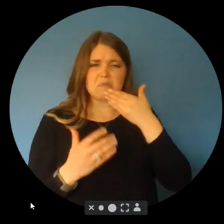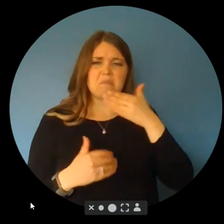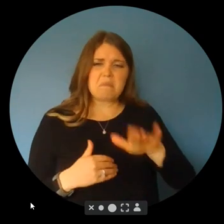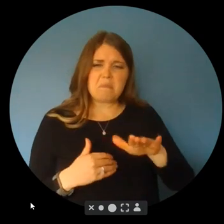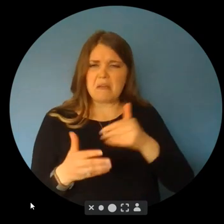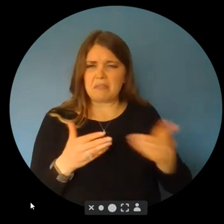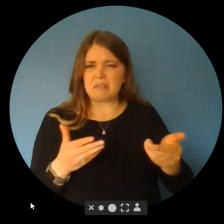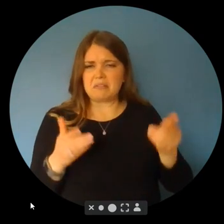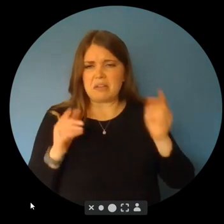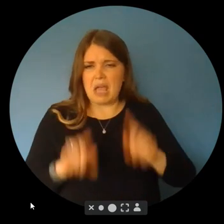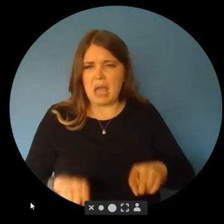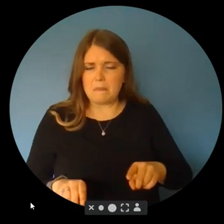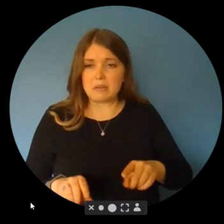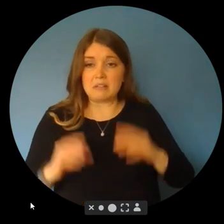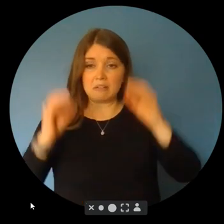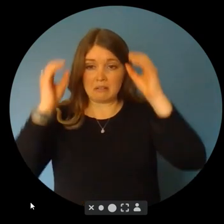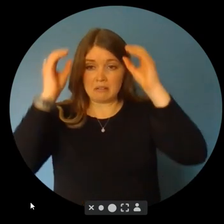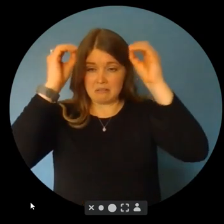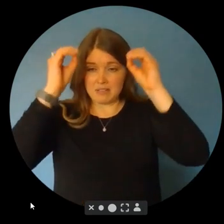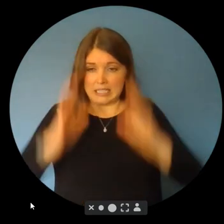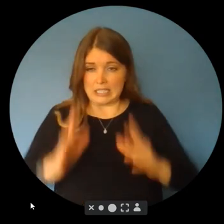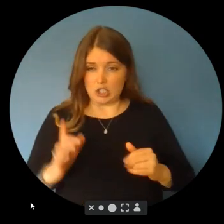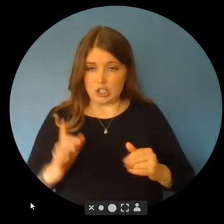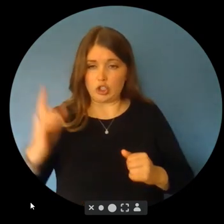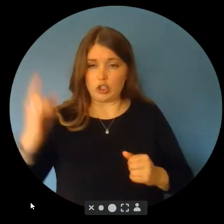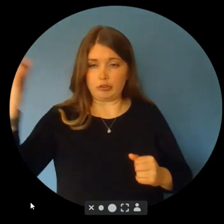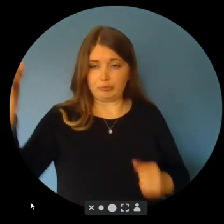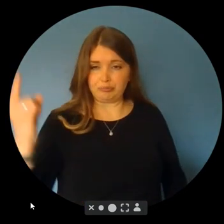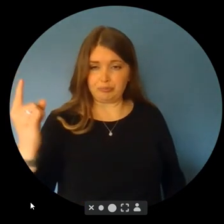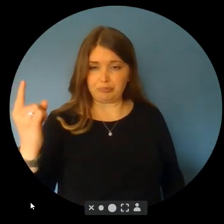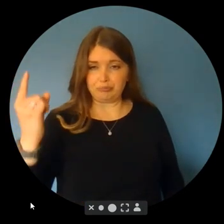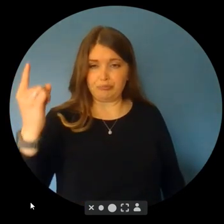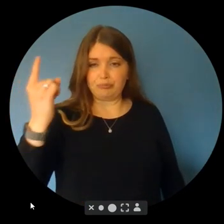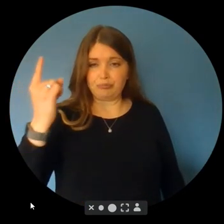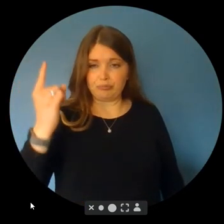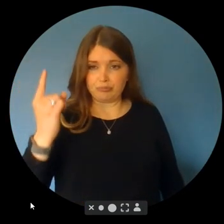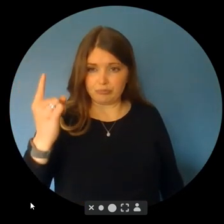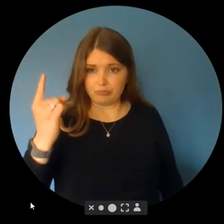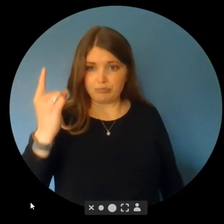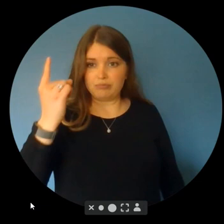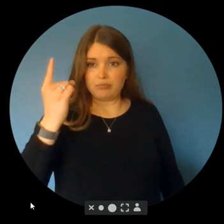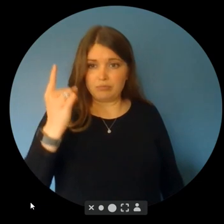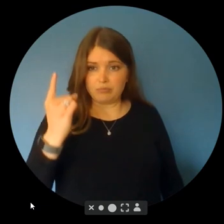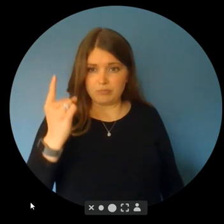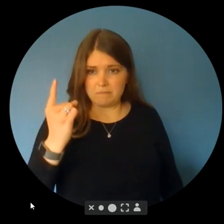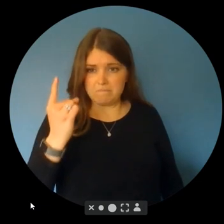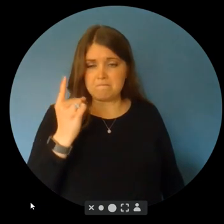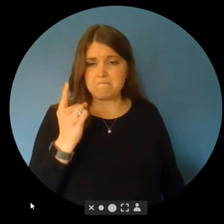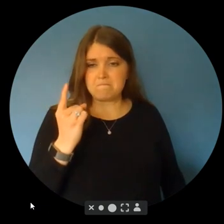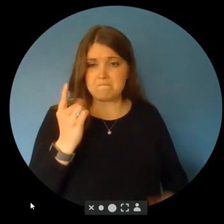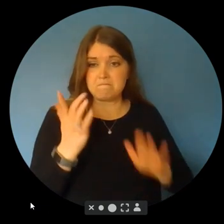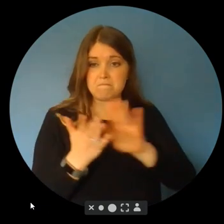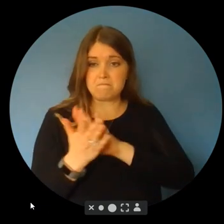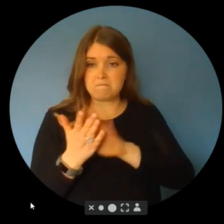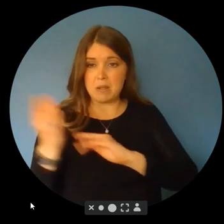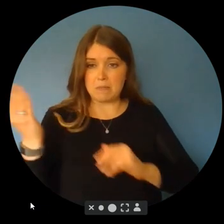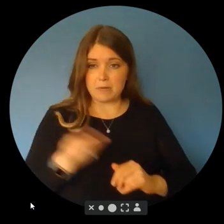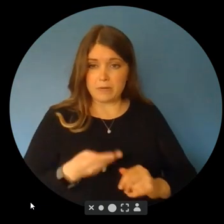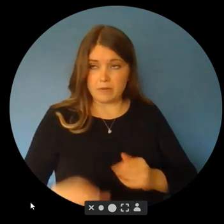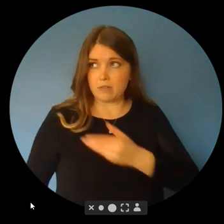Mrs. Bumblenickel walked slowly up to his desk and handed him a paper. And he